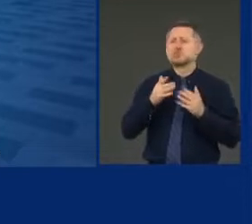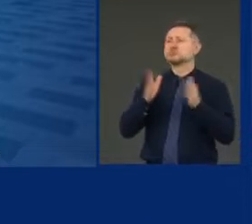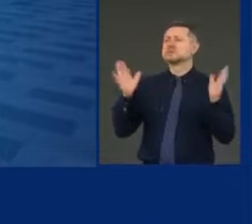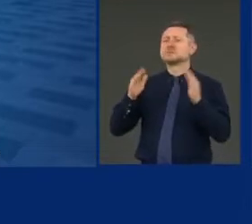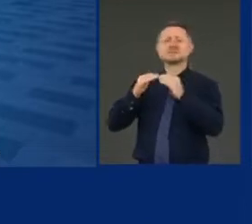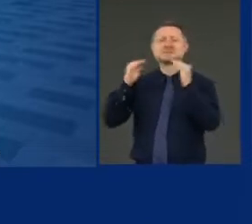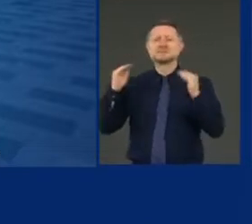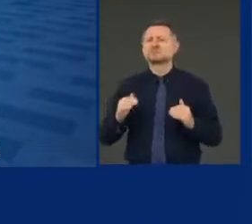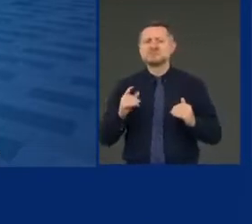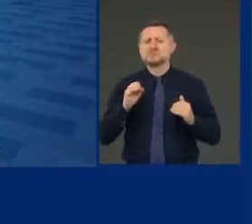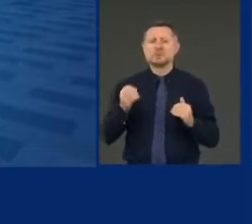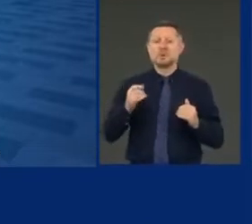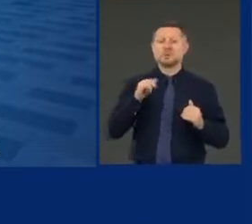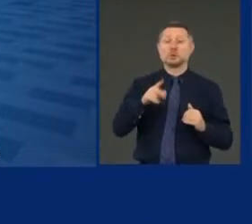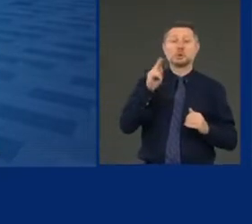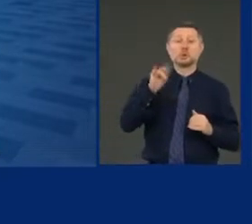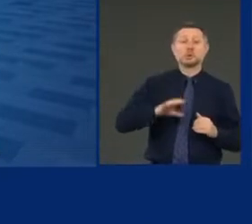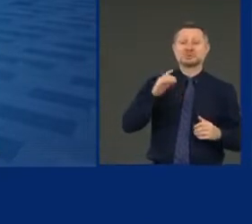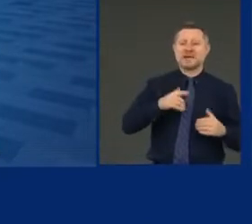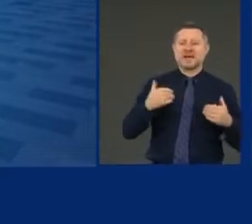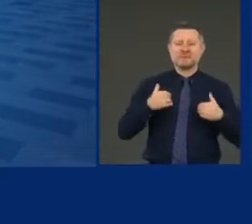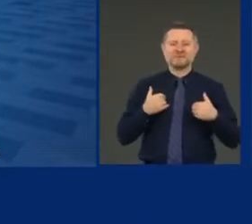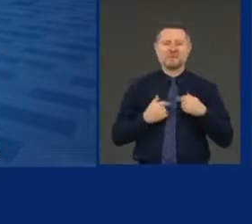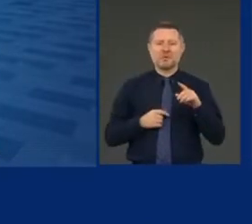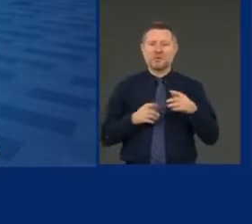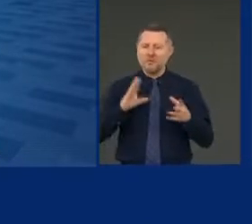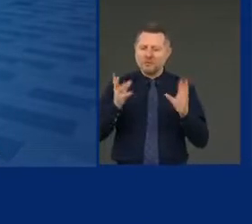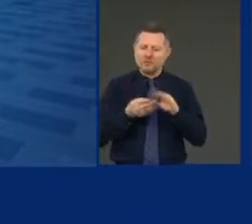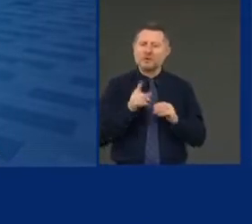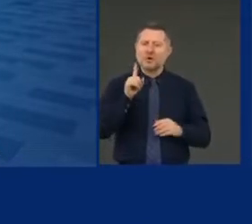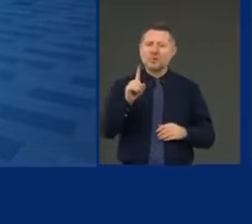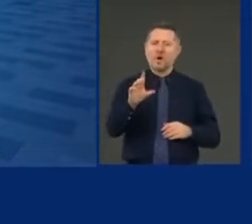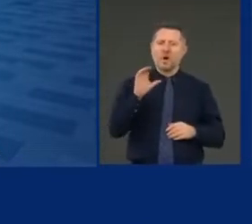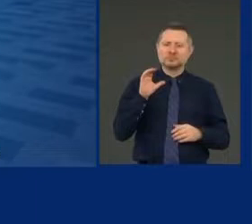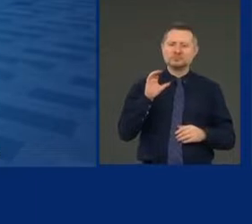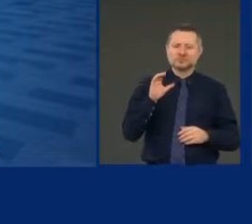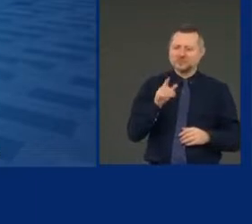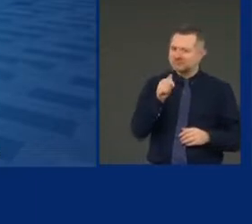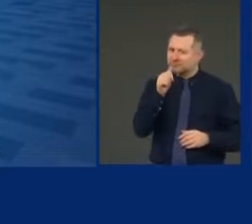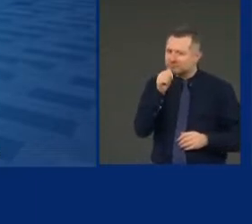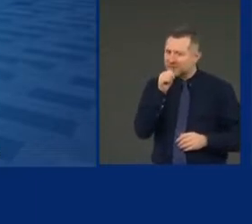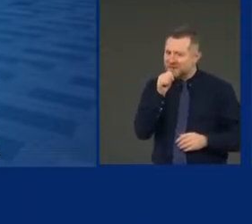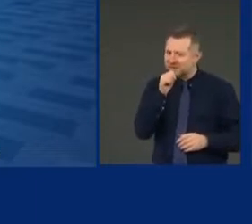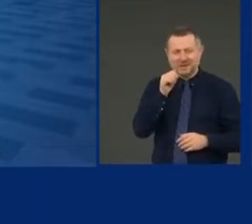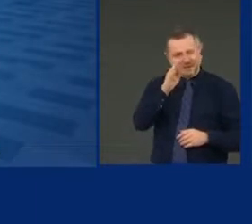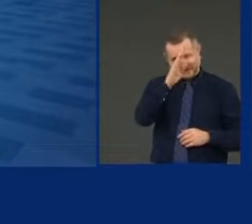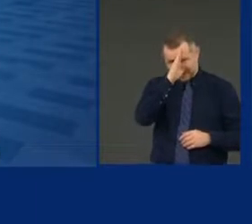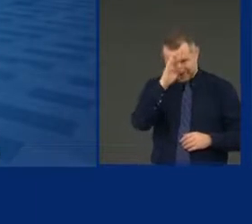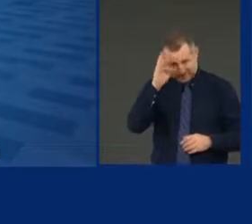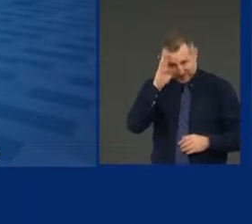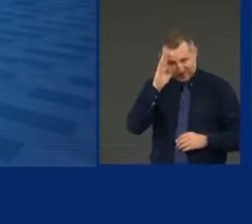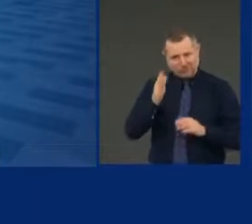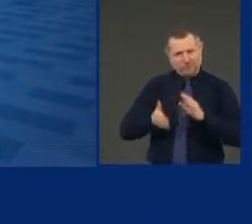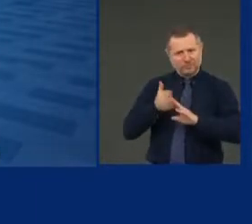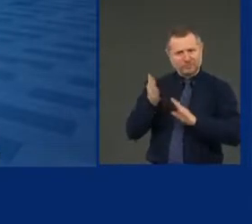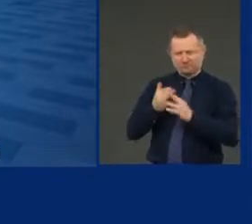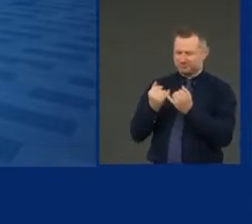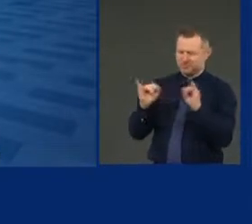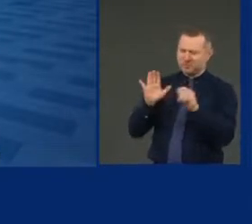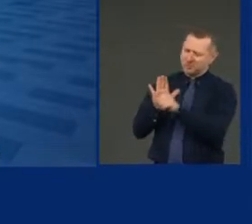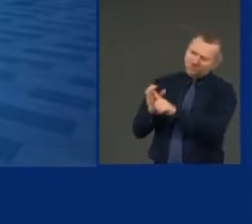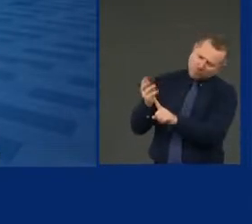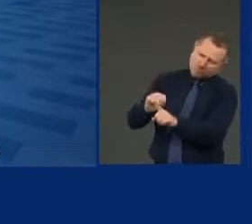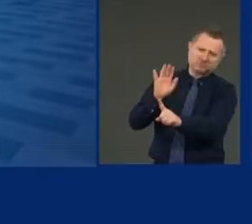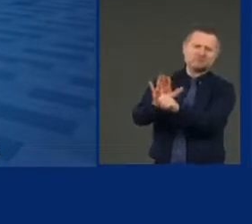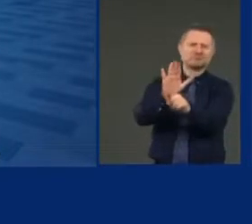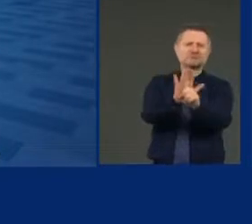City area, 100 private hospitals. And private hospitals operate as private hospitals. They have their